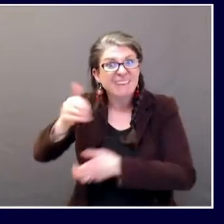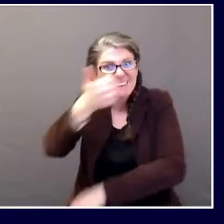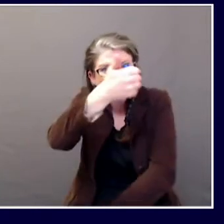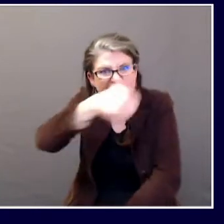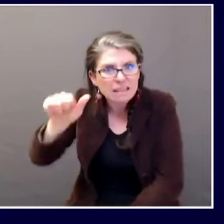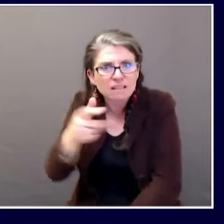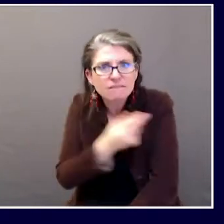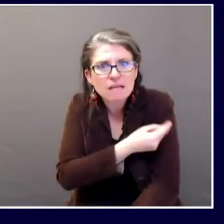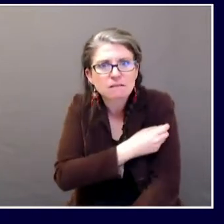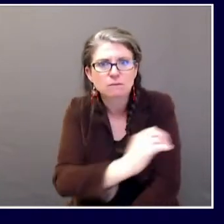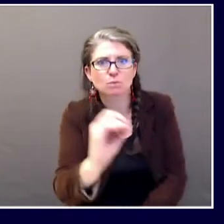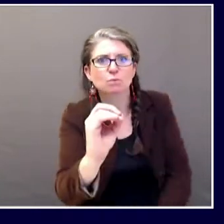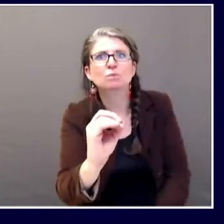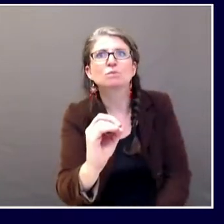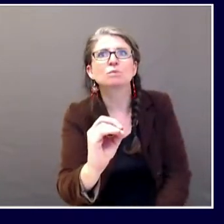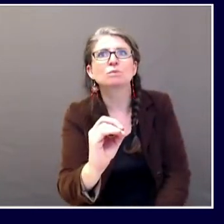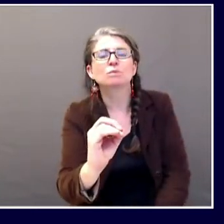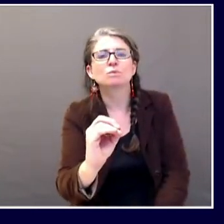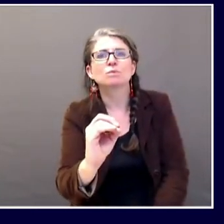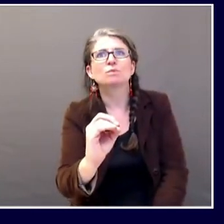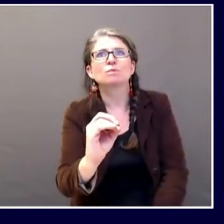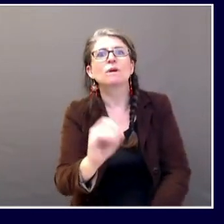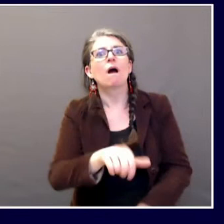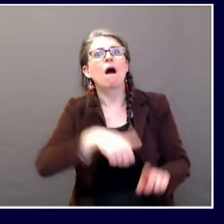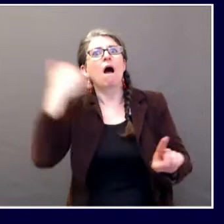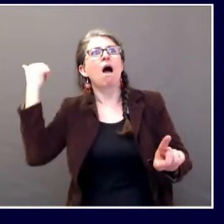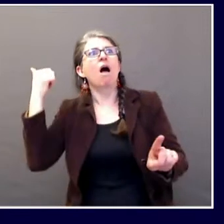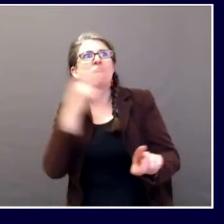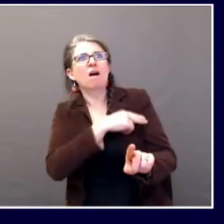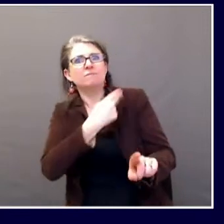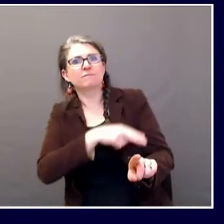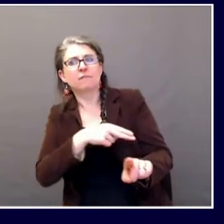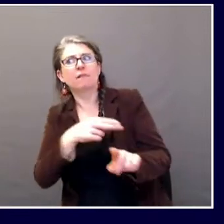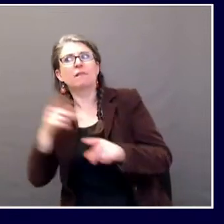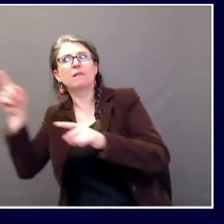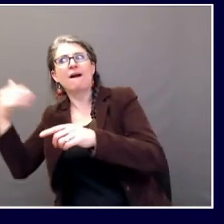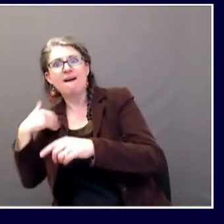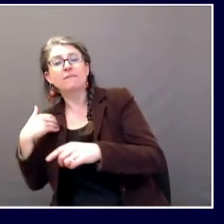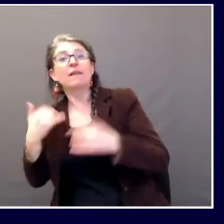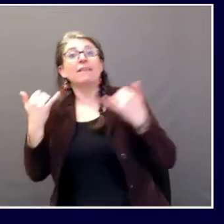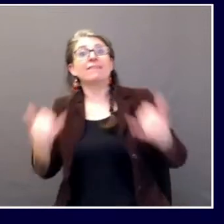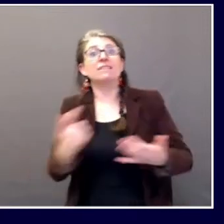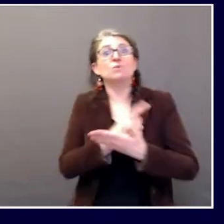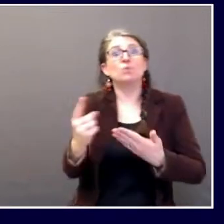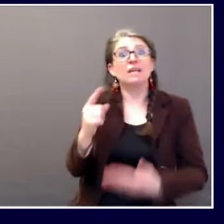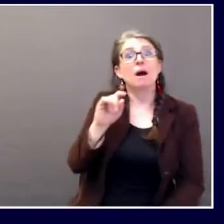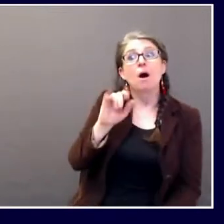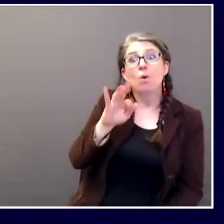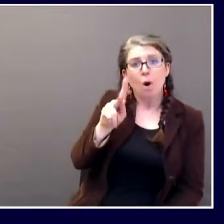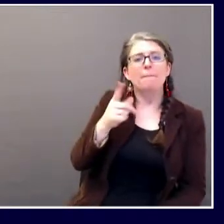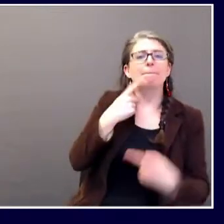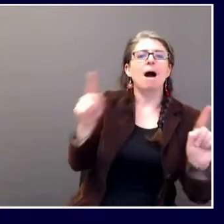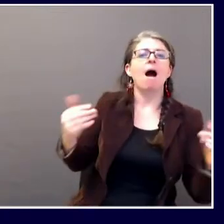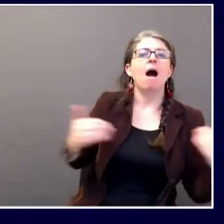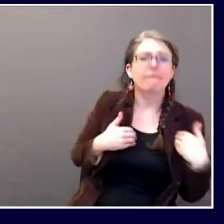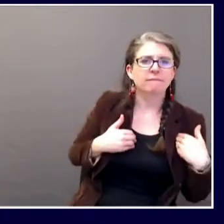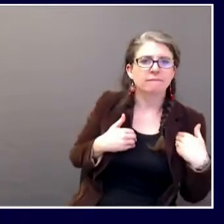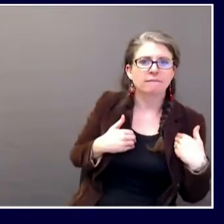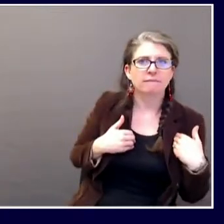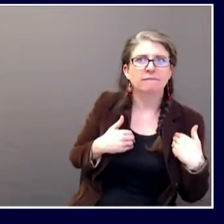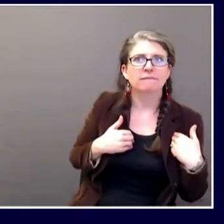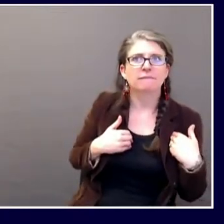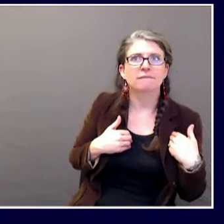week. And York County does seem to has a lower percentage than Cumberland and even Aroostook County of the population that's